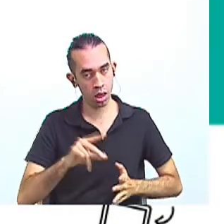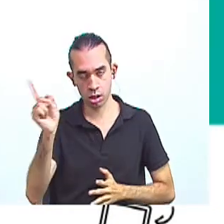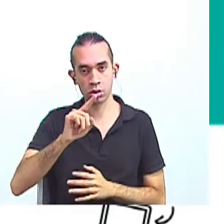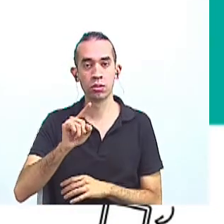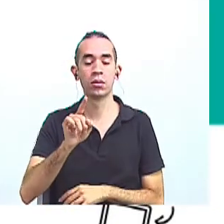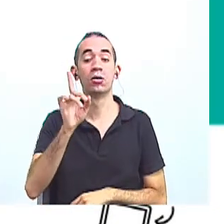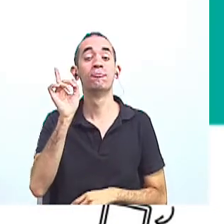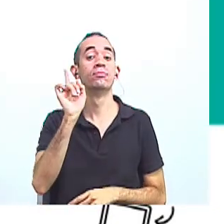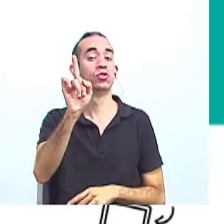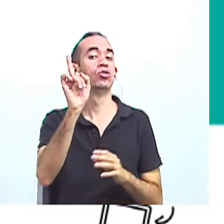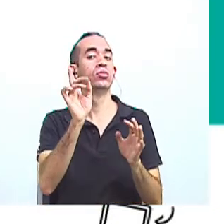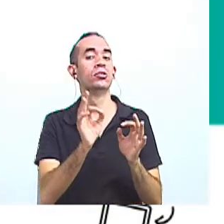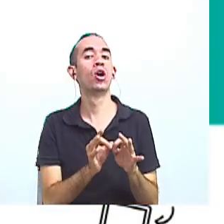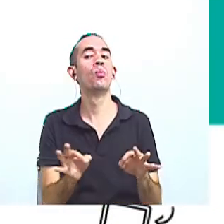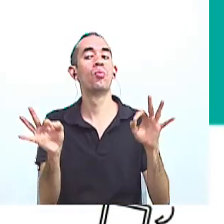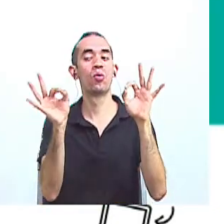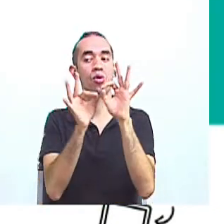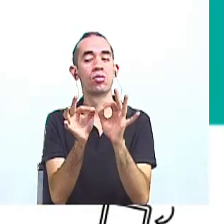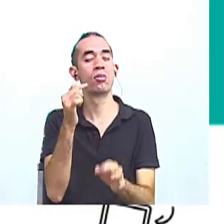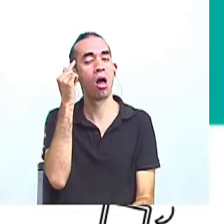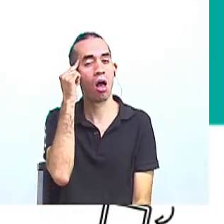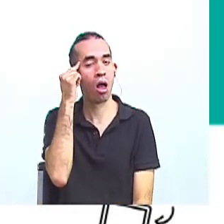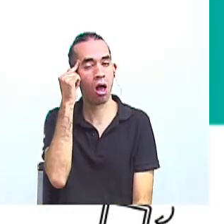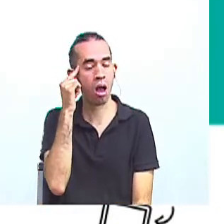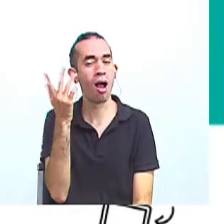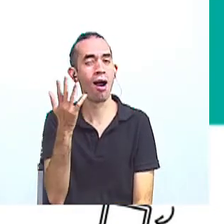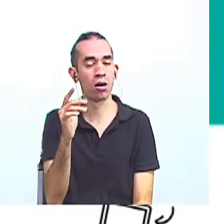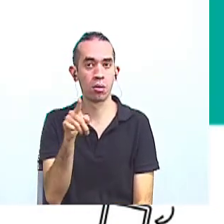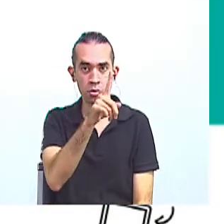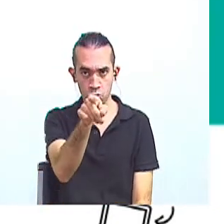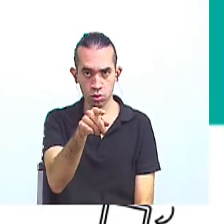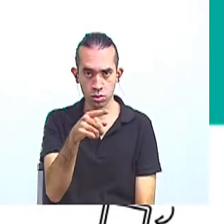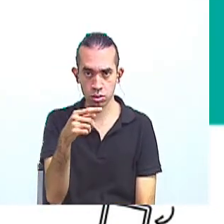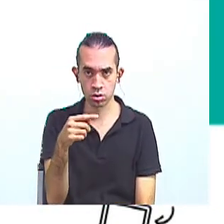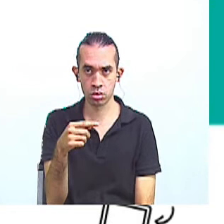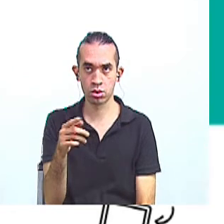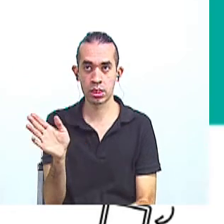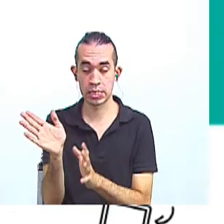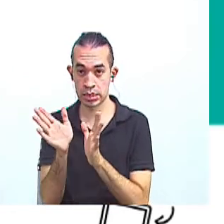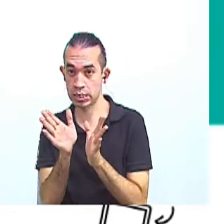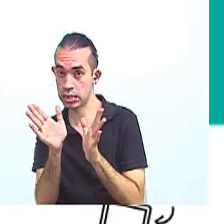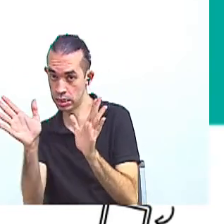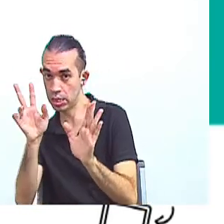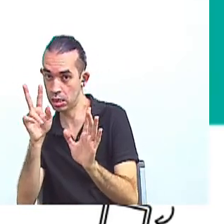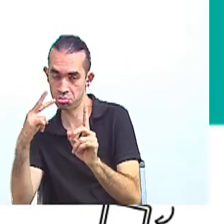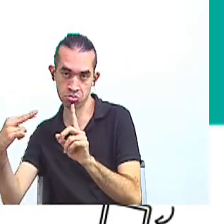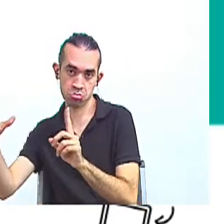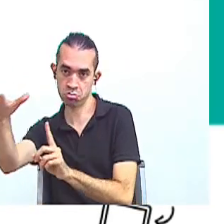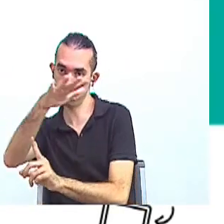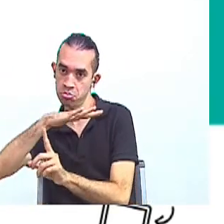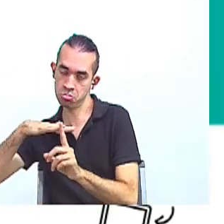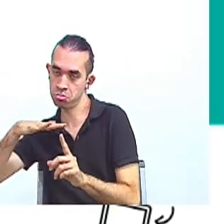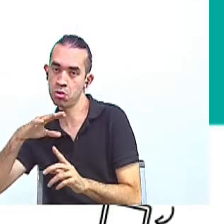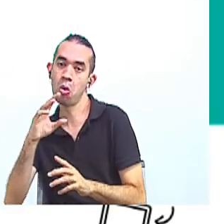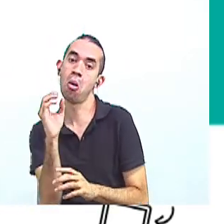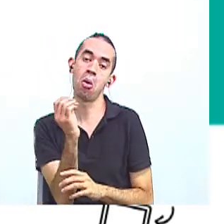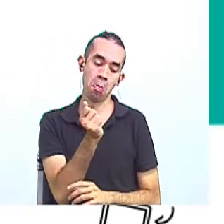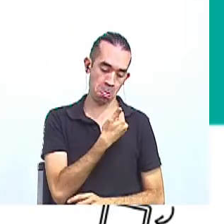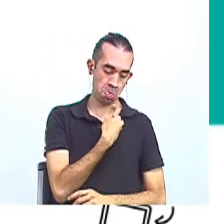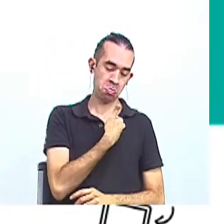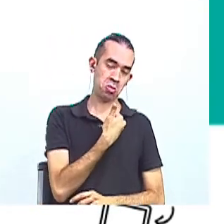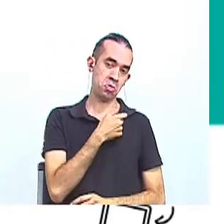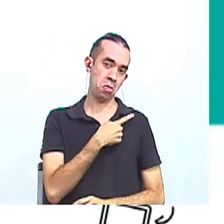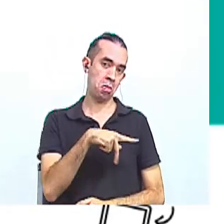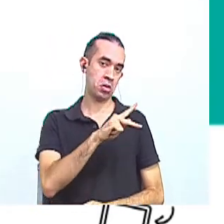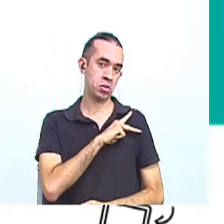of the things you need to think about is, are you thinking about general point of view or personal point of